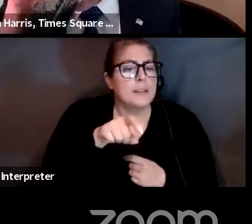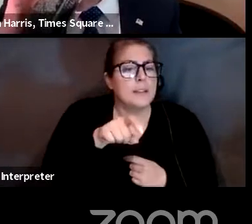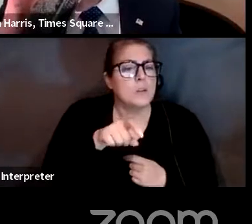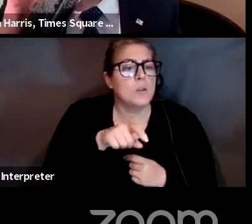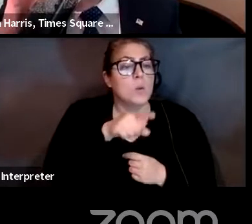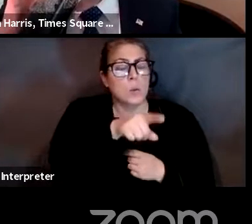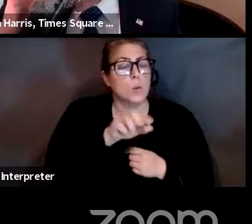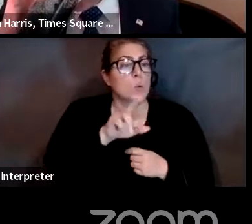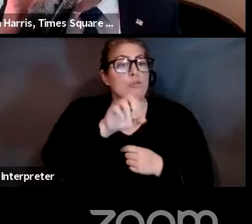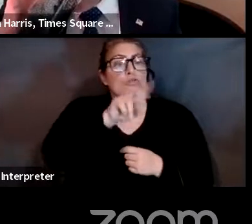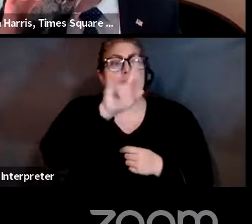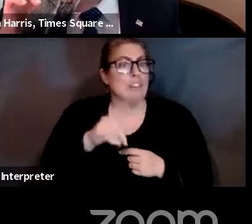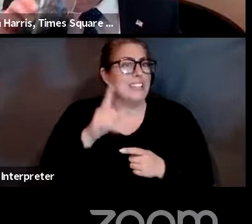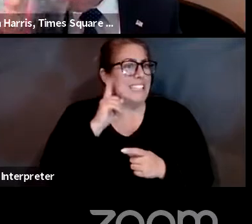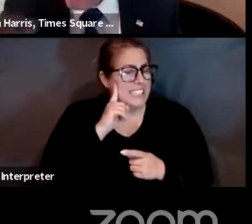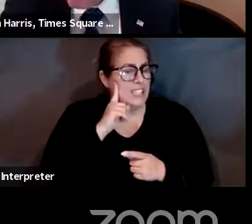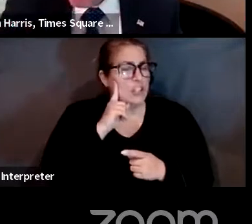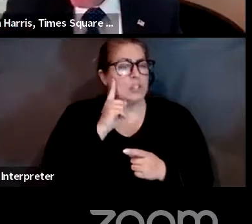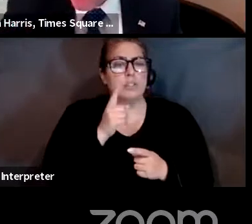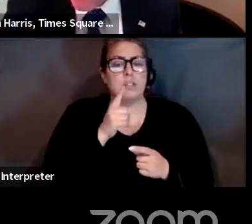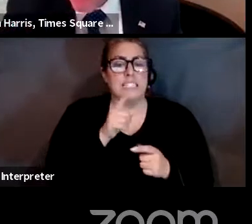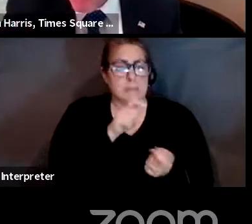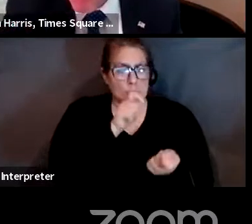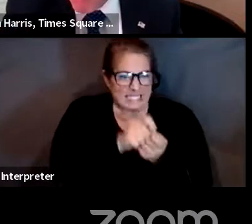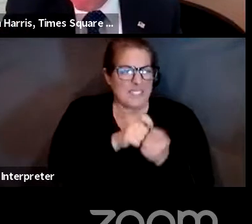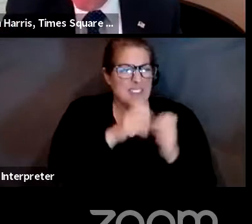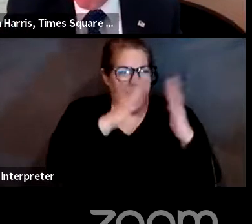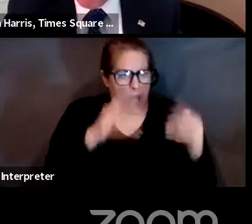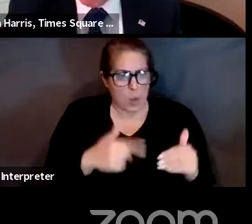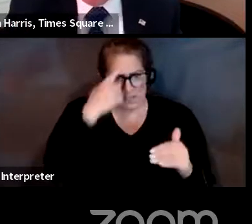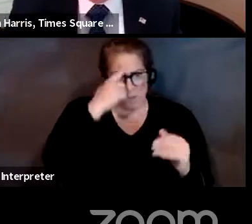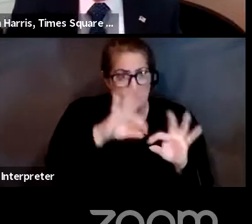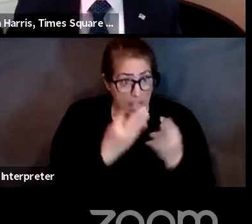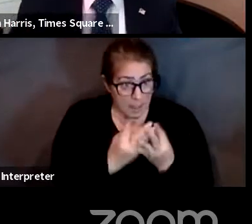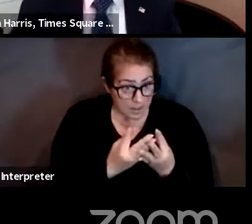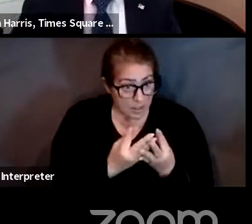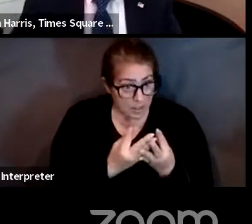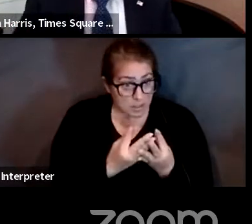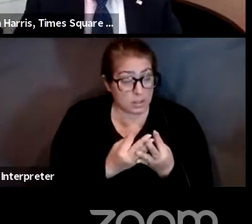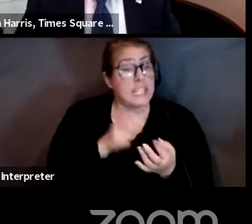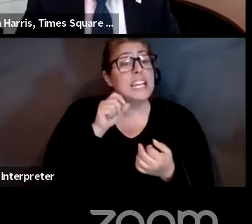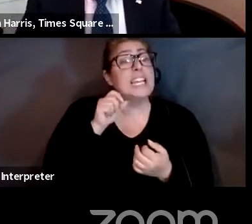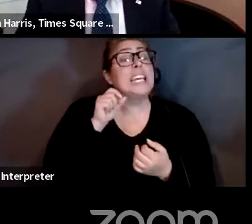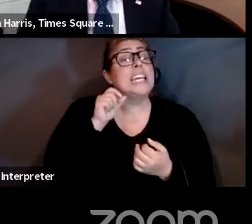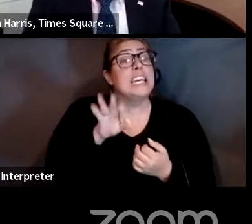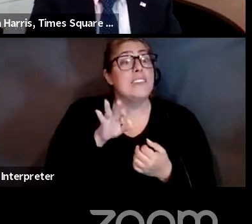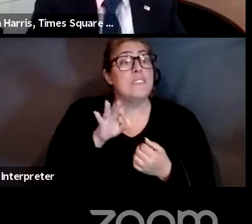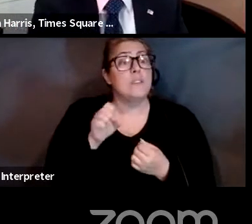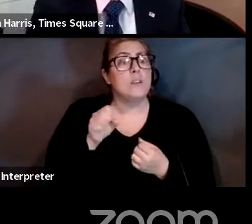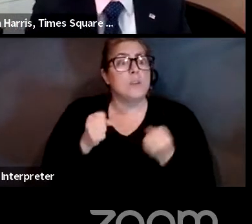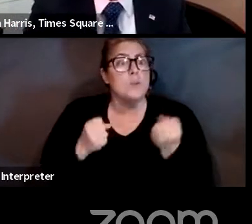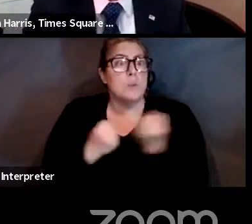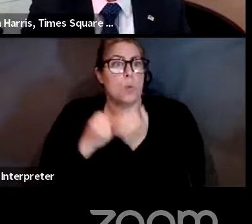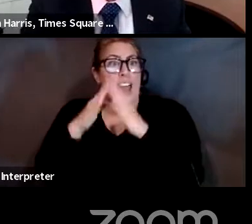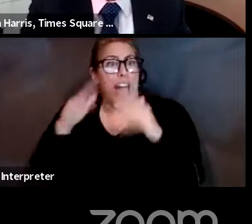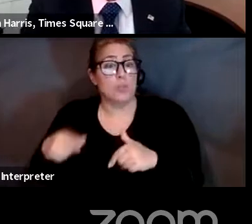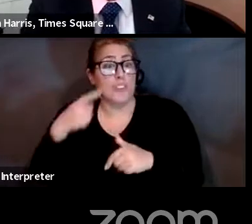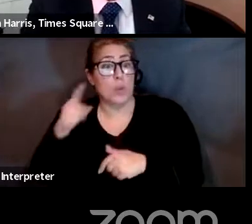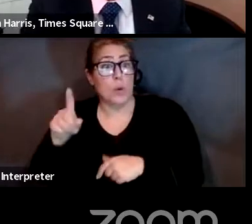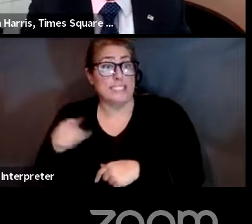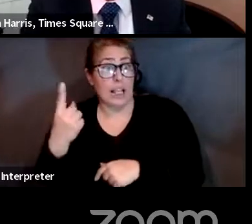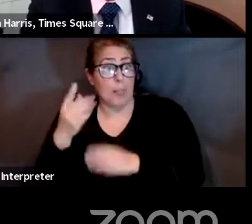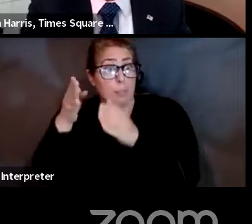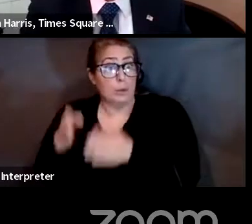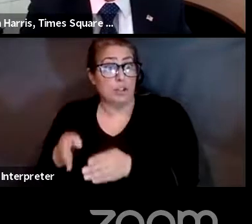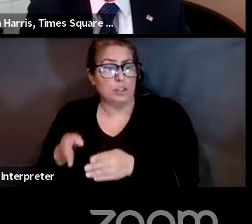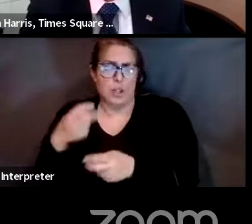supportive housing for families. It's a very, you know, if supportive housing for single adults is complicated, supportive housing for